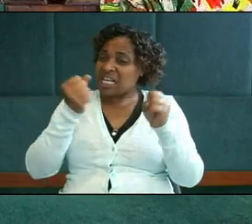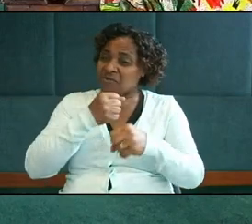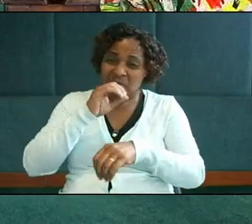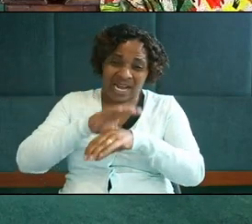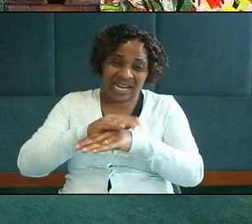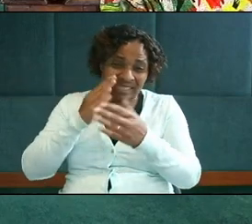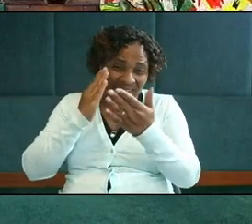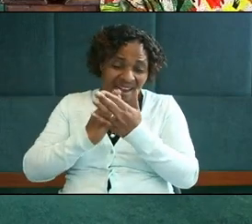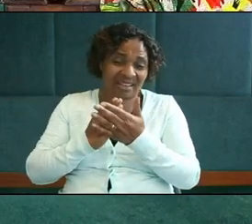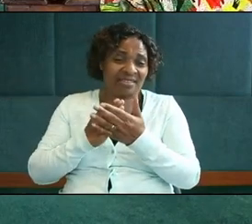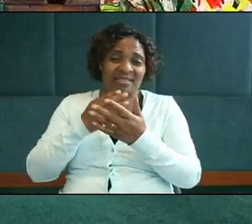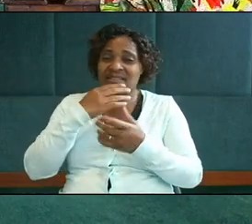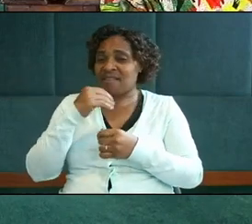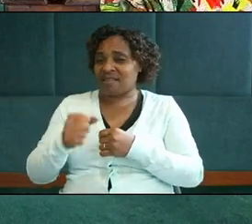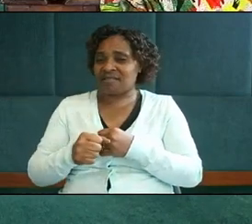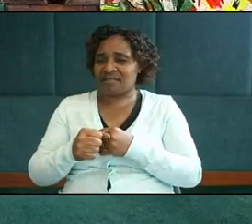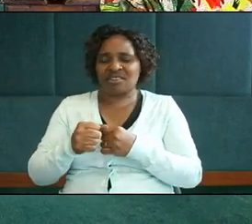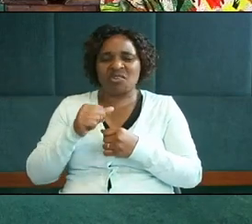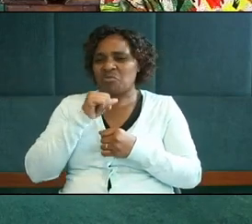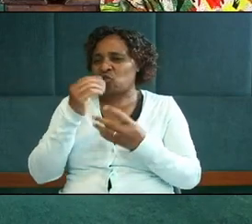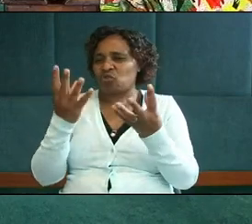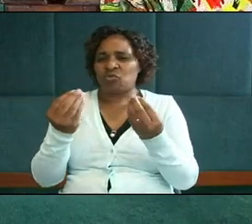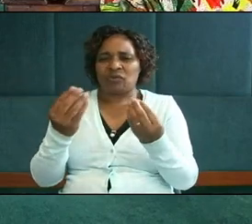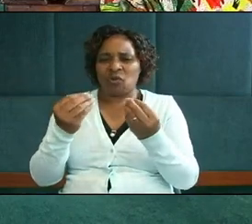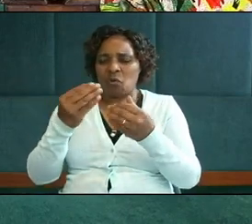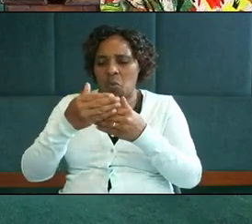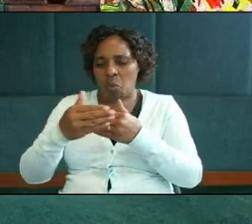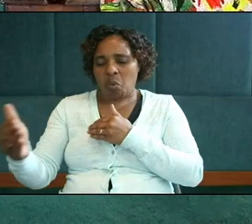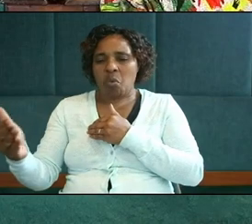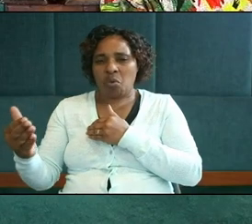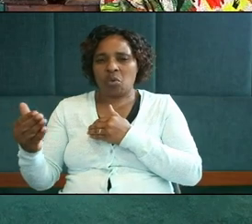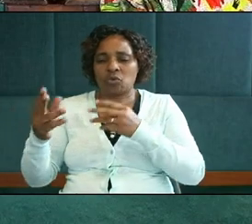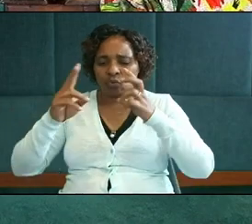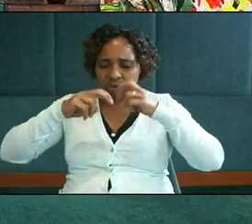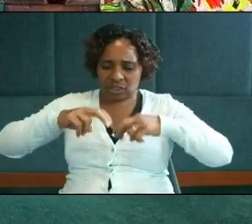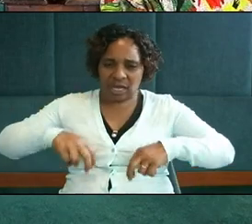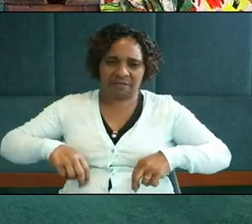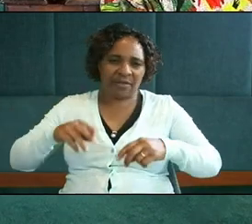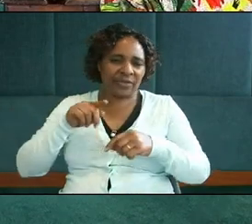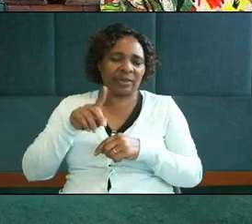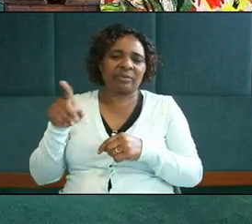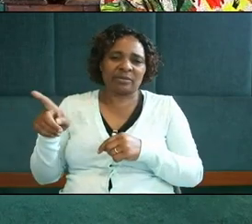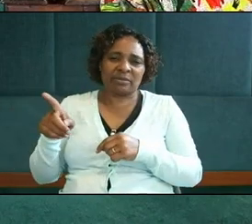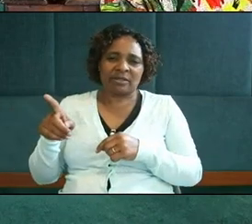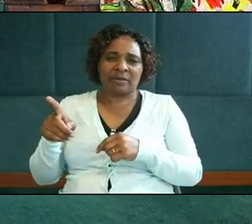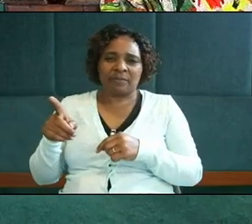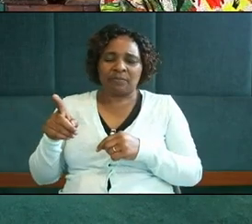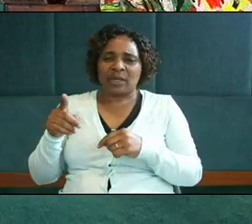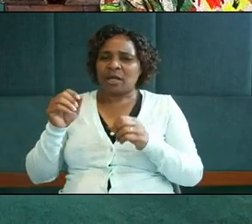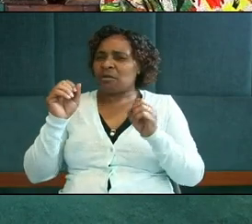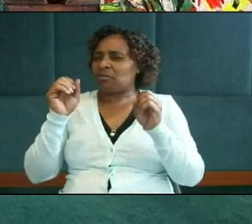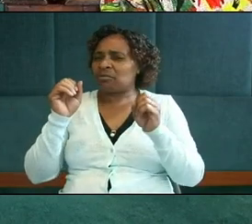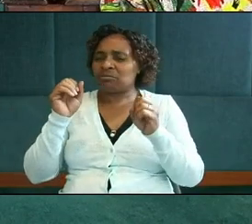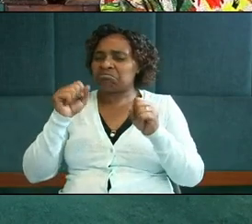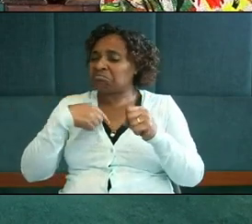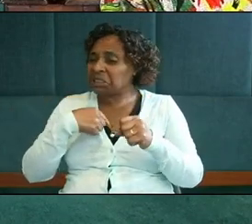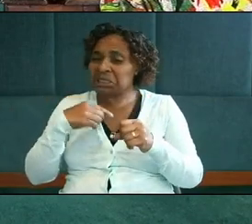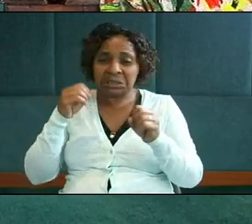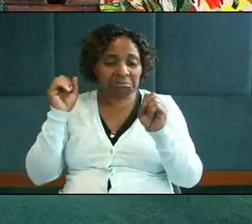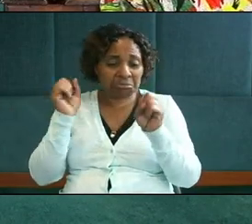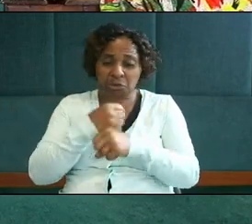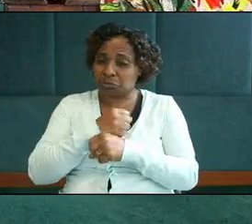at that age, it won't be easy going forward to discover themselves. And I think I'll disagree with that. Mm-hmm. Okay.